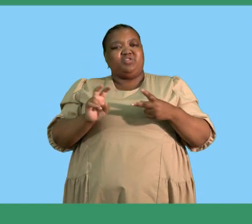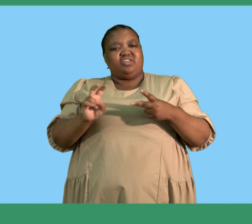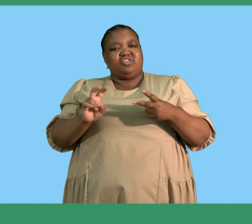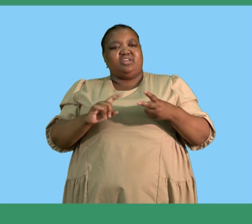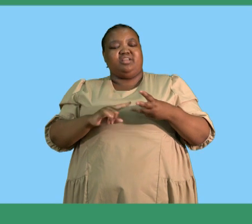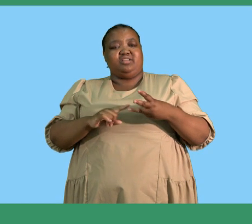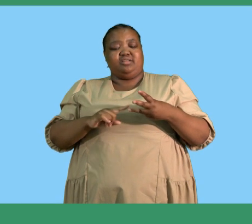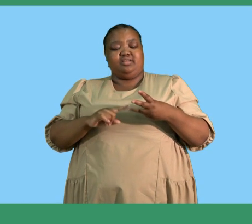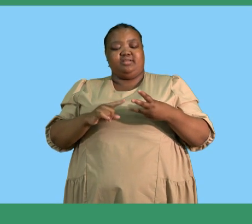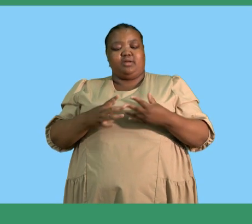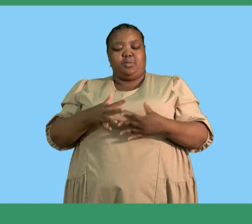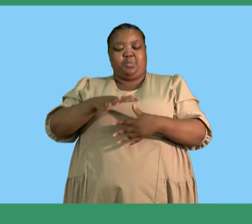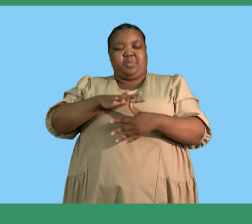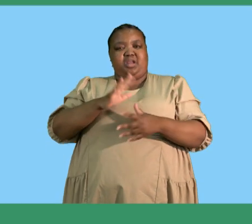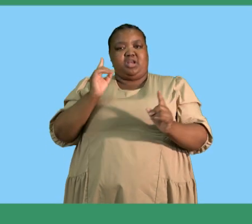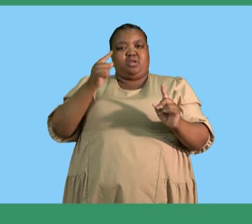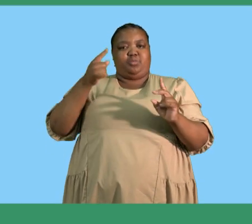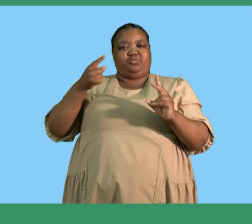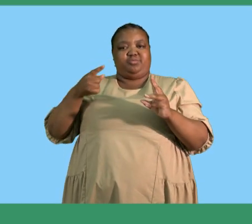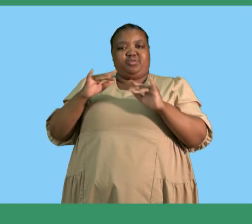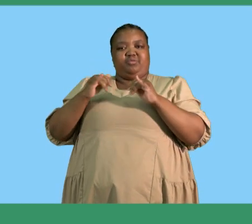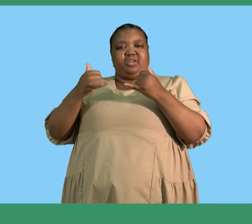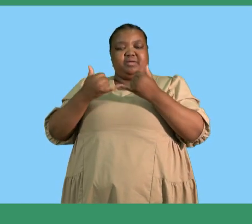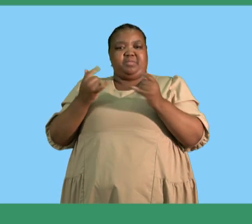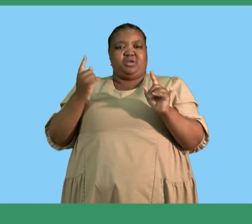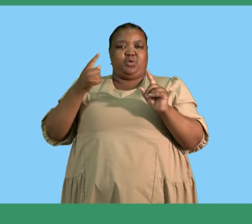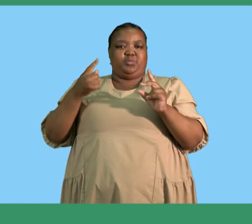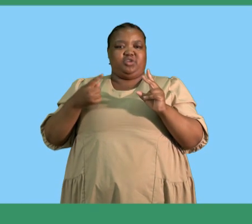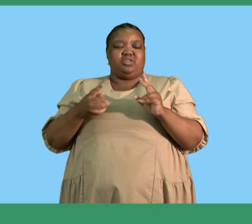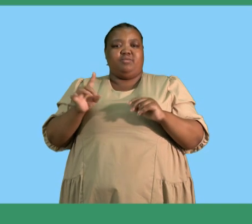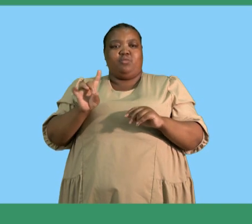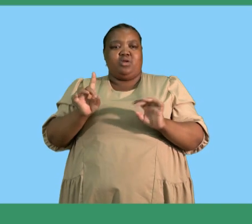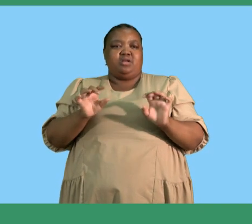nature, as well as the main objectives of the company.